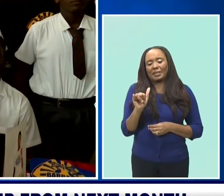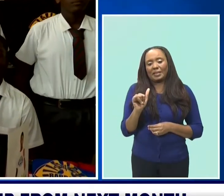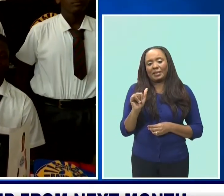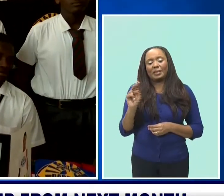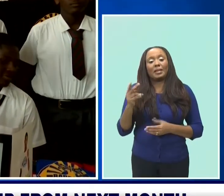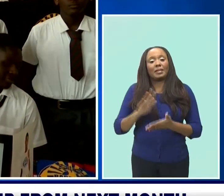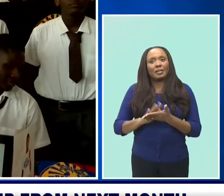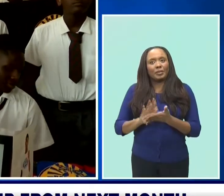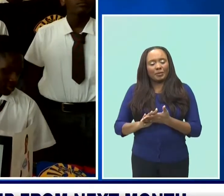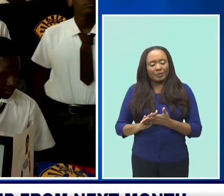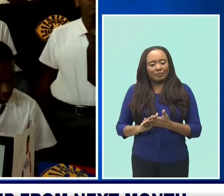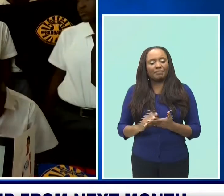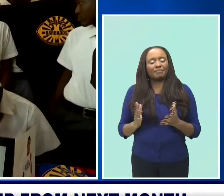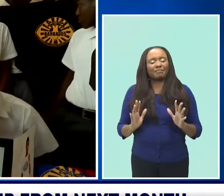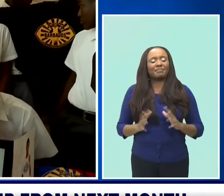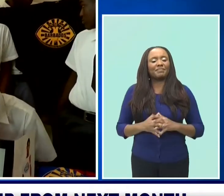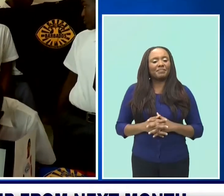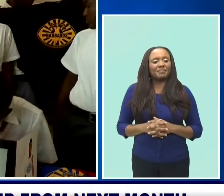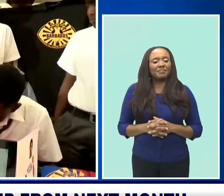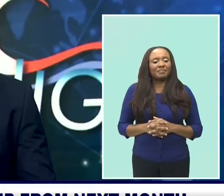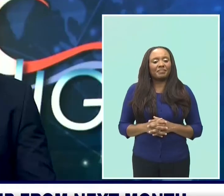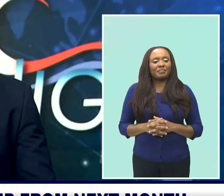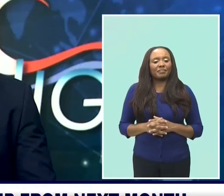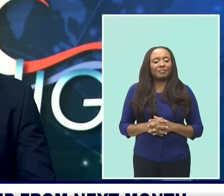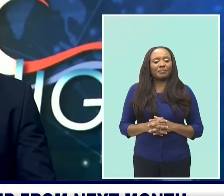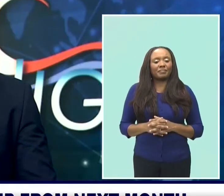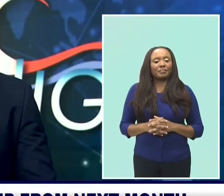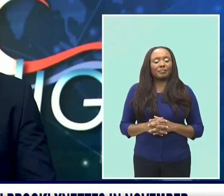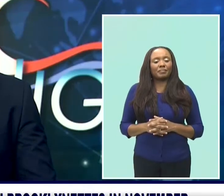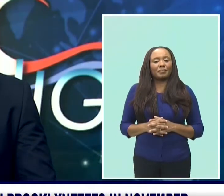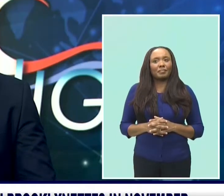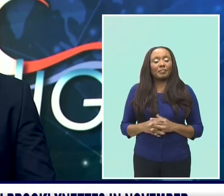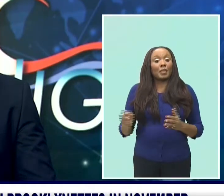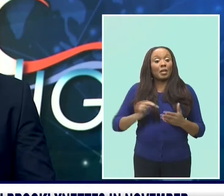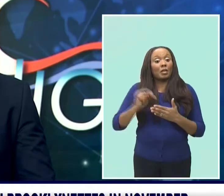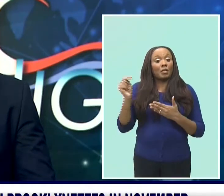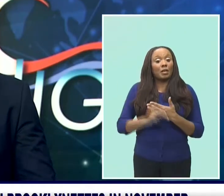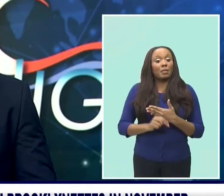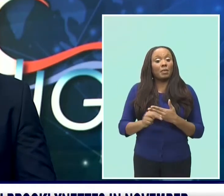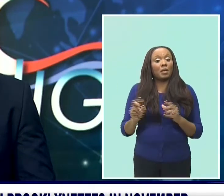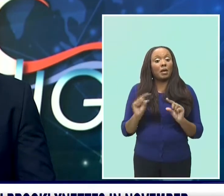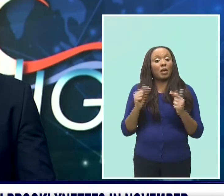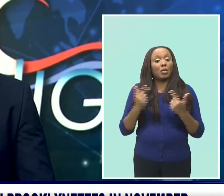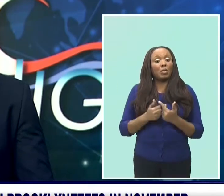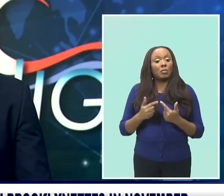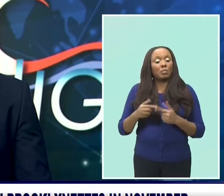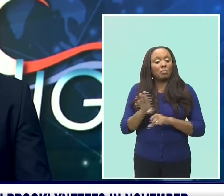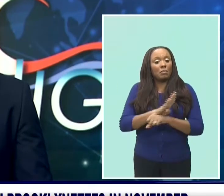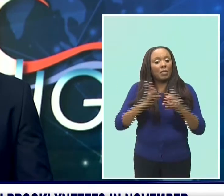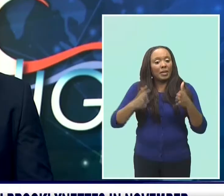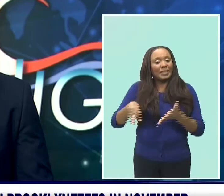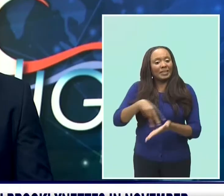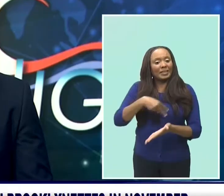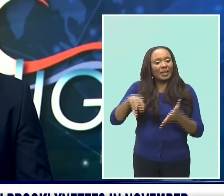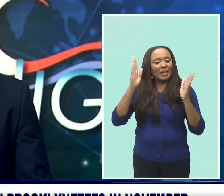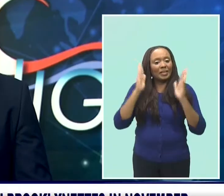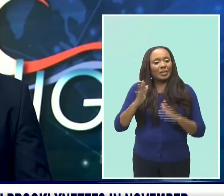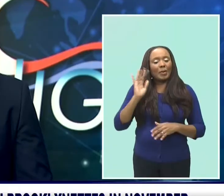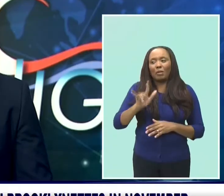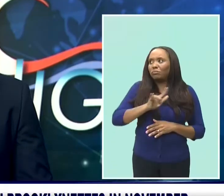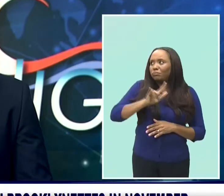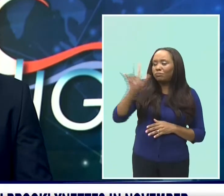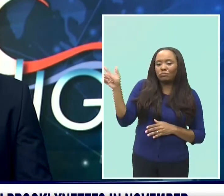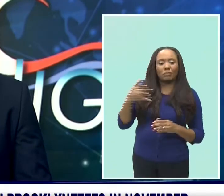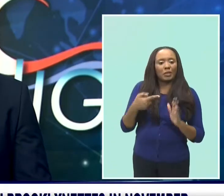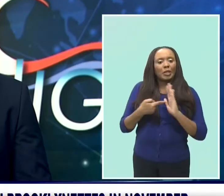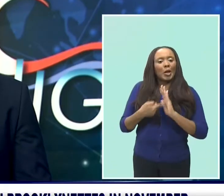program. Sharika Griffith, CBC News. Come November, a select group of local dancers will get the opportunity to showcase